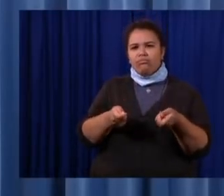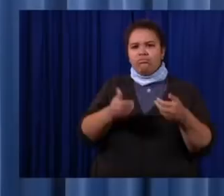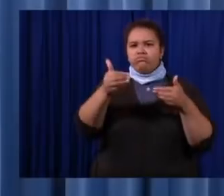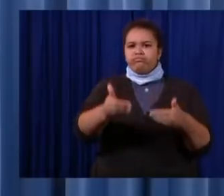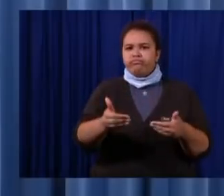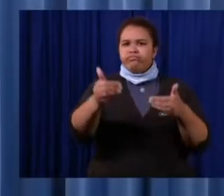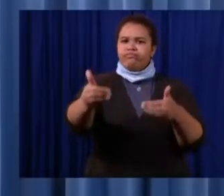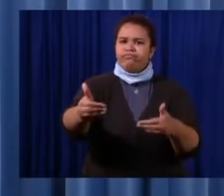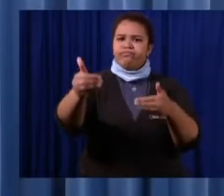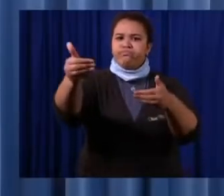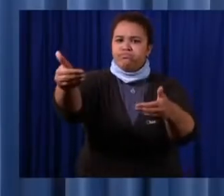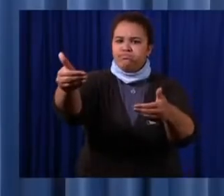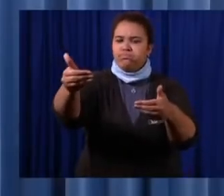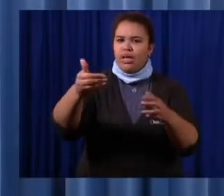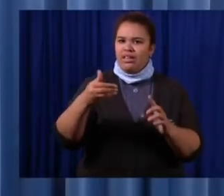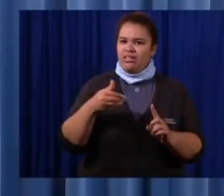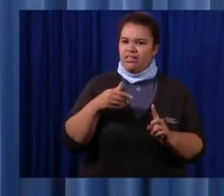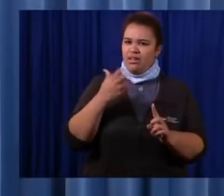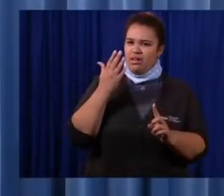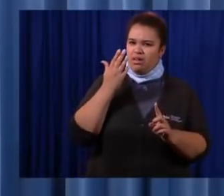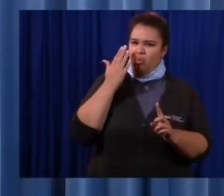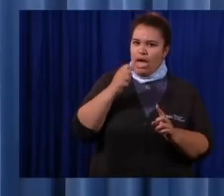testing.